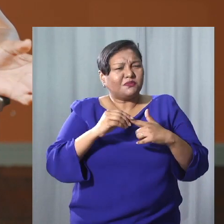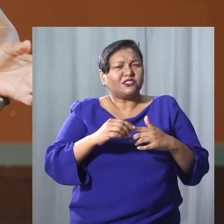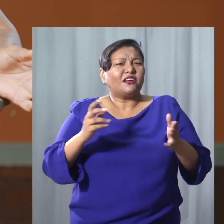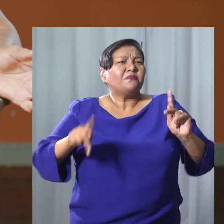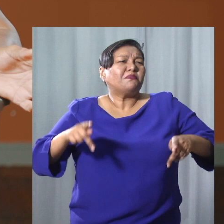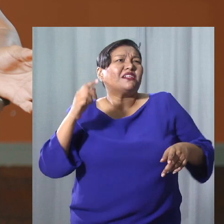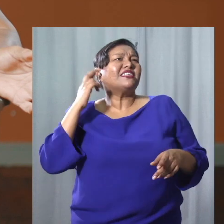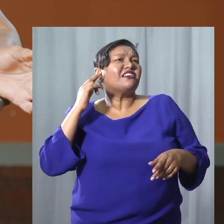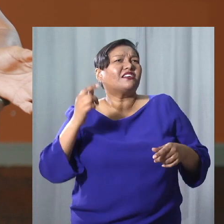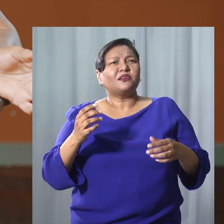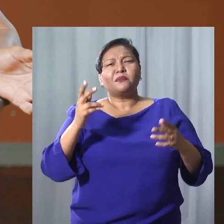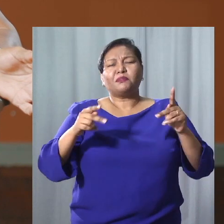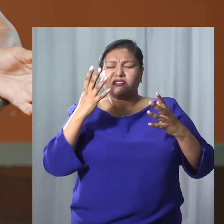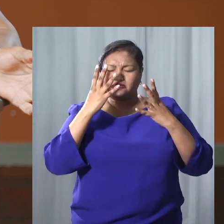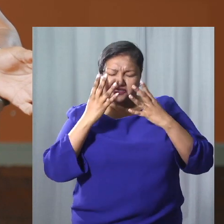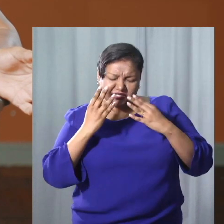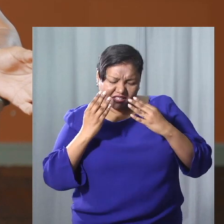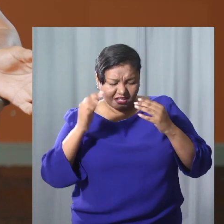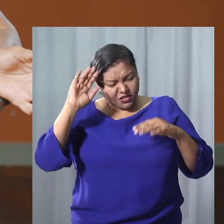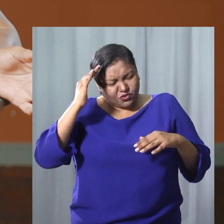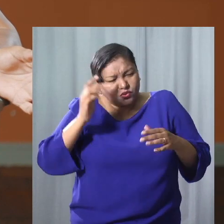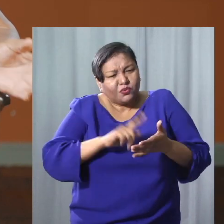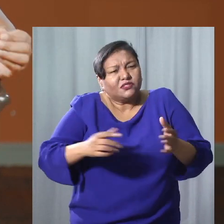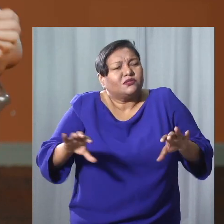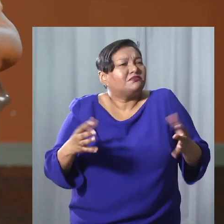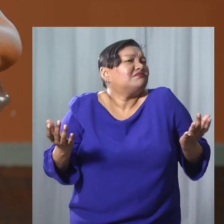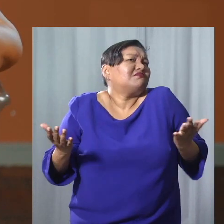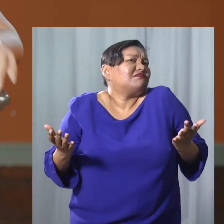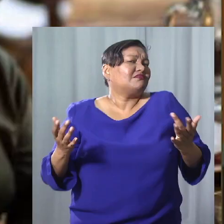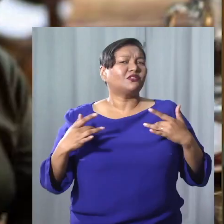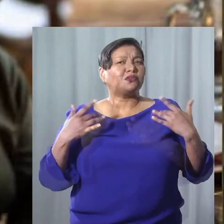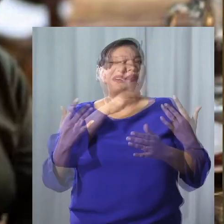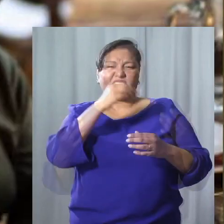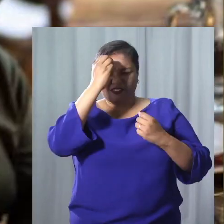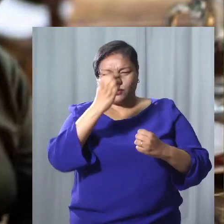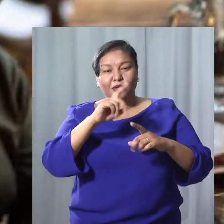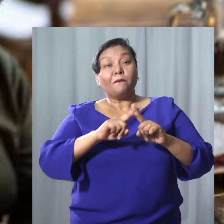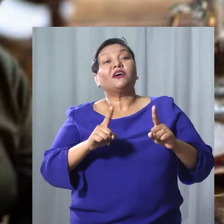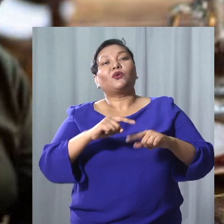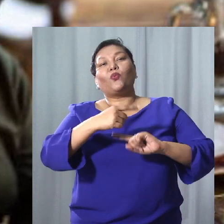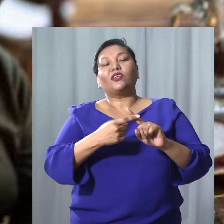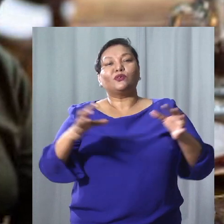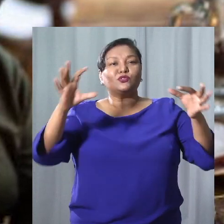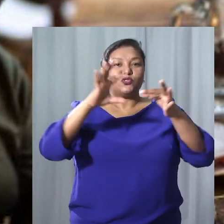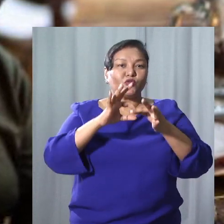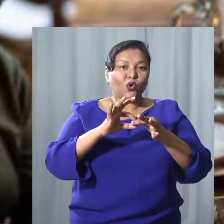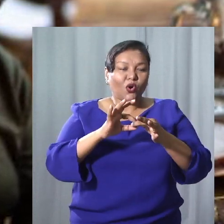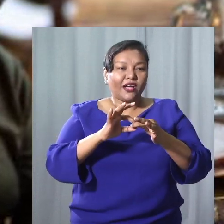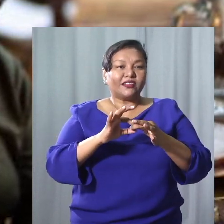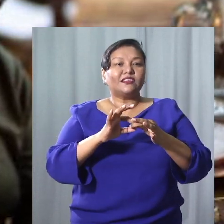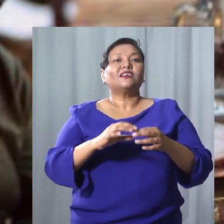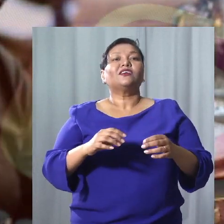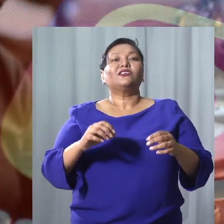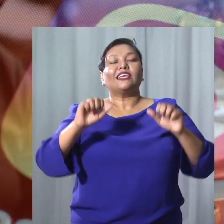being depressed and they don't know what to do. Go on social media and you get involved. You actually feel